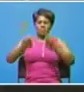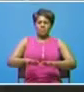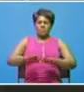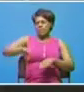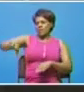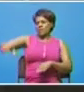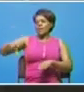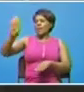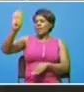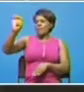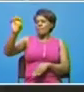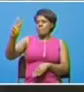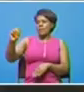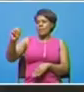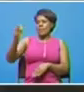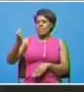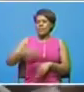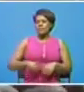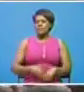counties. Ben Kitele was there.